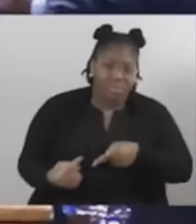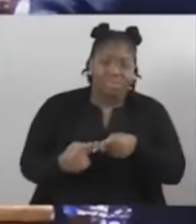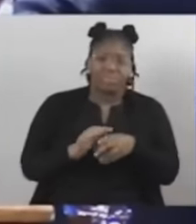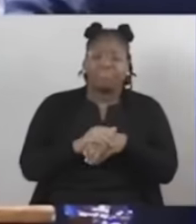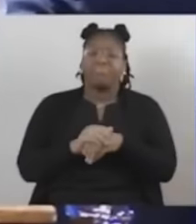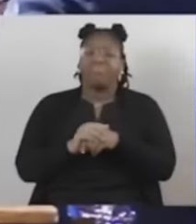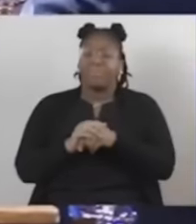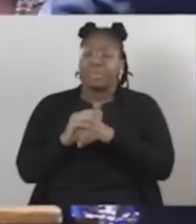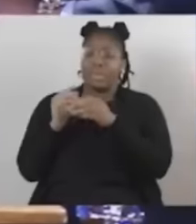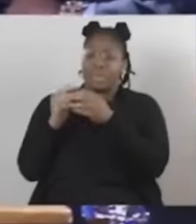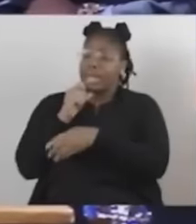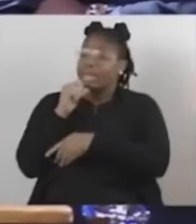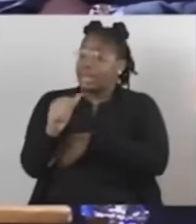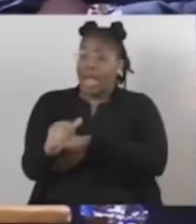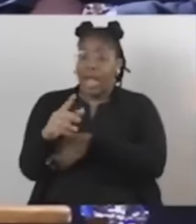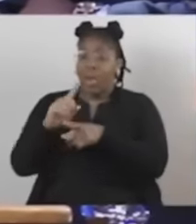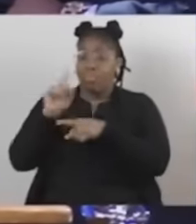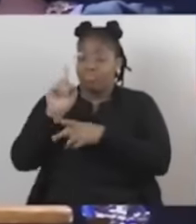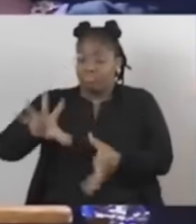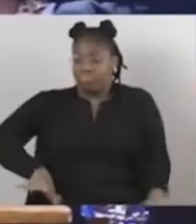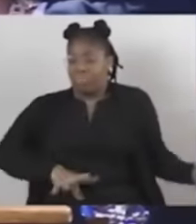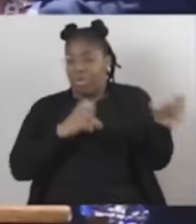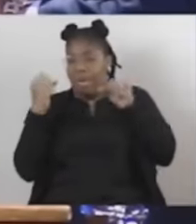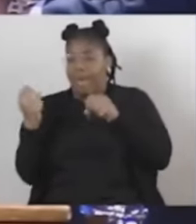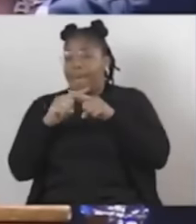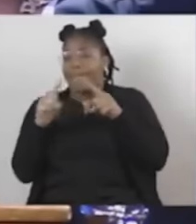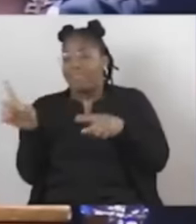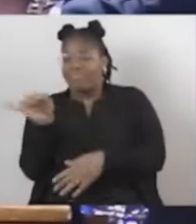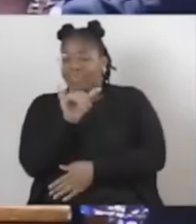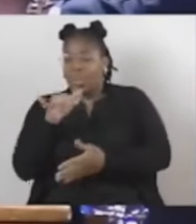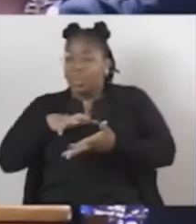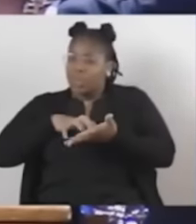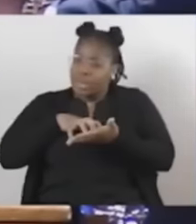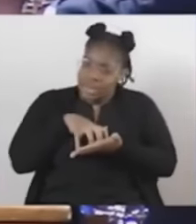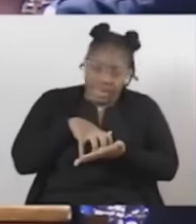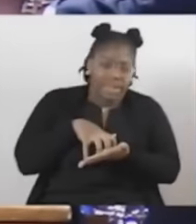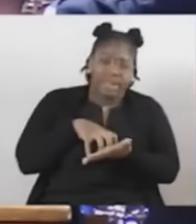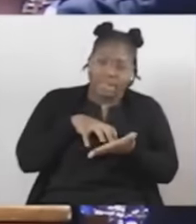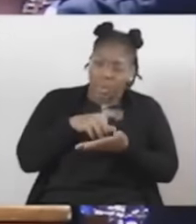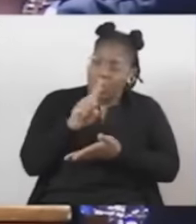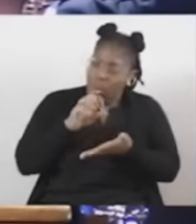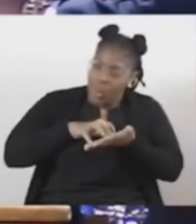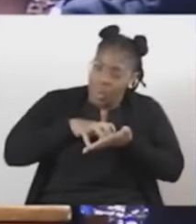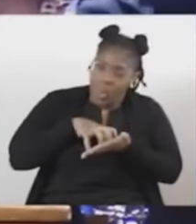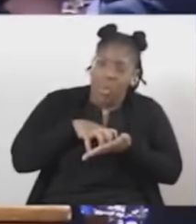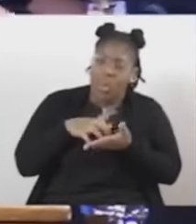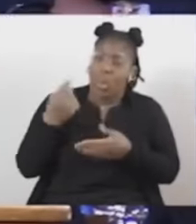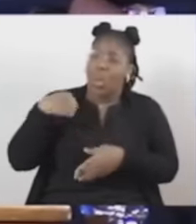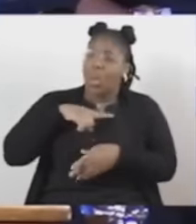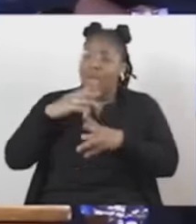So I talked to God about you, not just your strengths. Me and the Father have been talking about your weaknesses. We've shaped